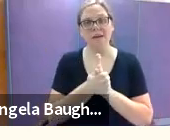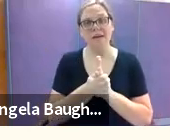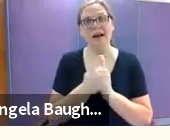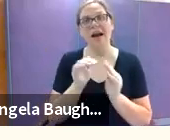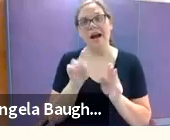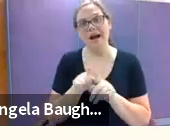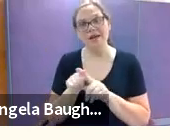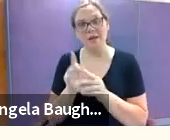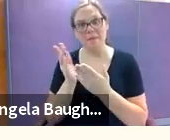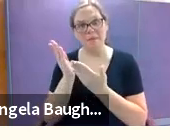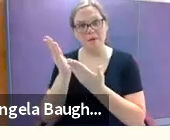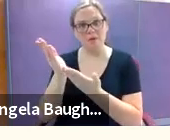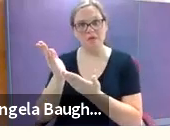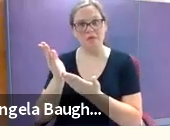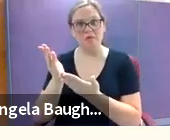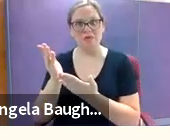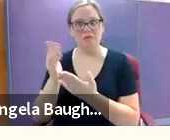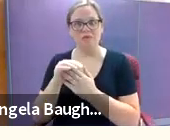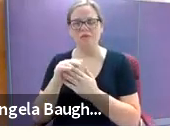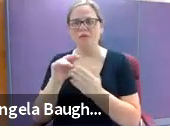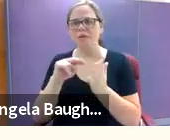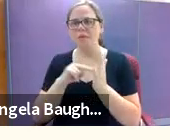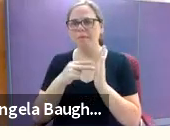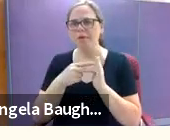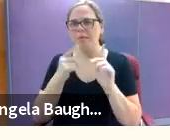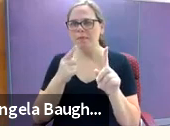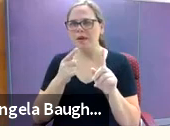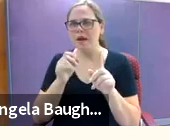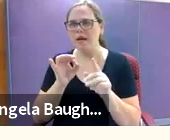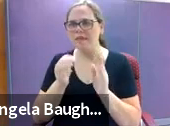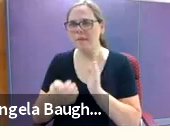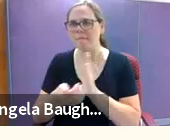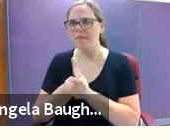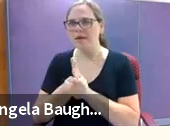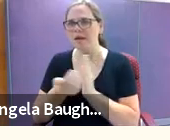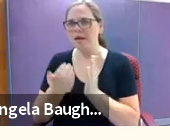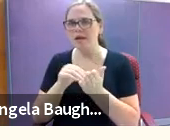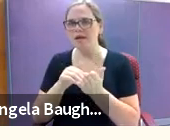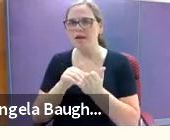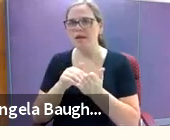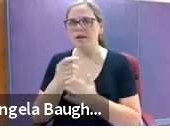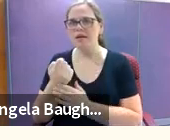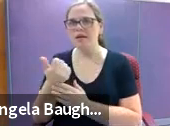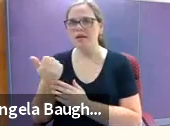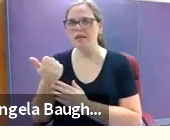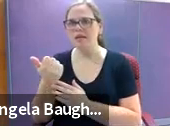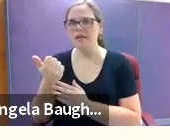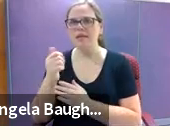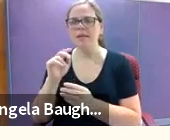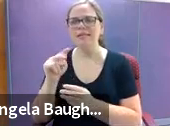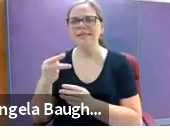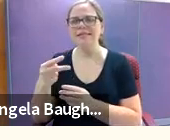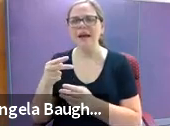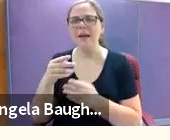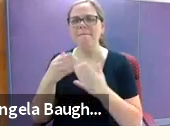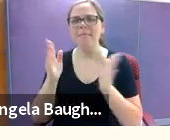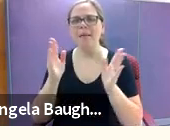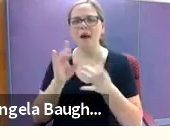proposed. Shirley, can you go over the purpose of your amendment again? The deletion of the public comment, second public comment.